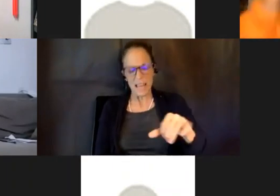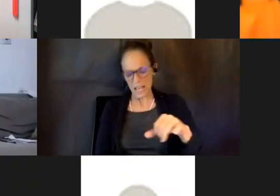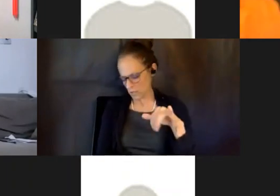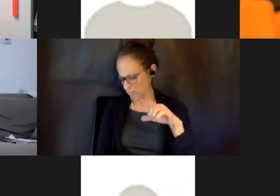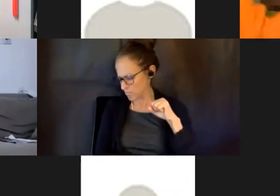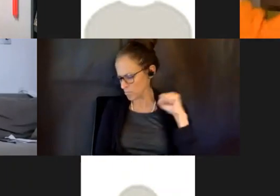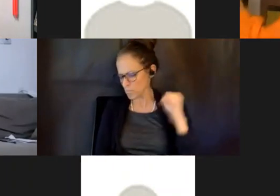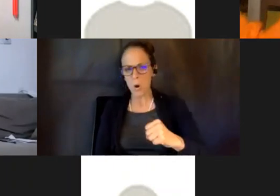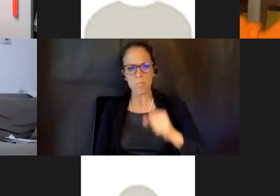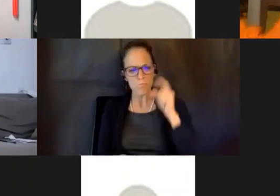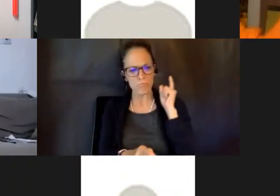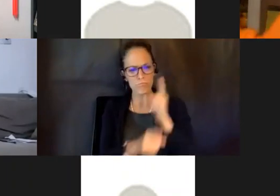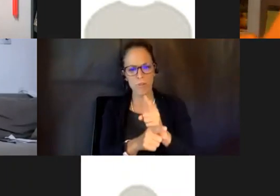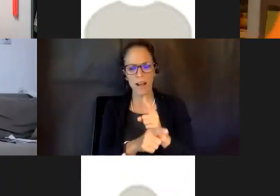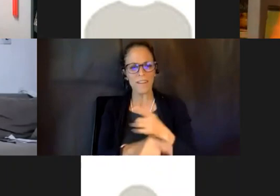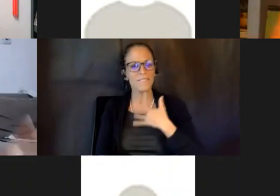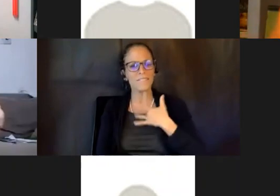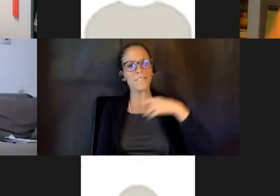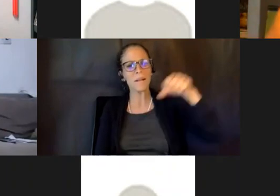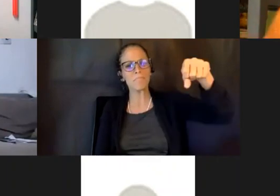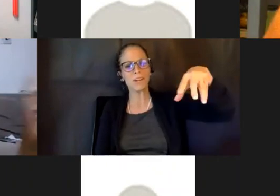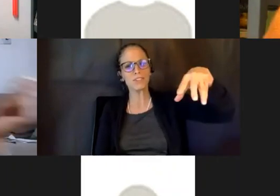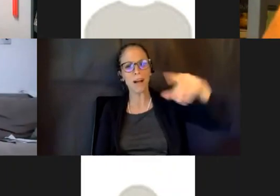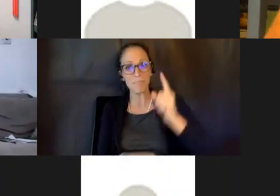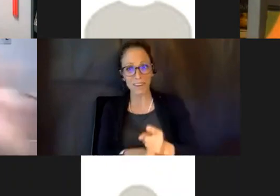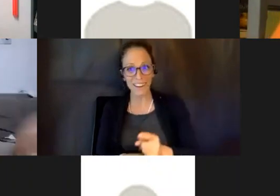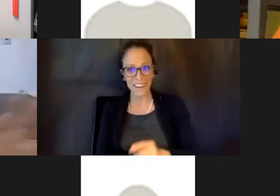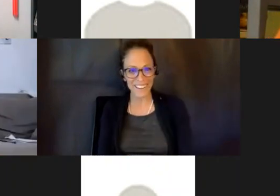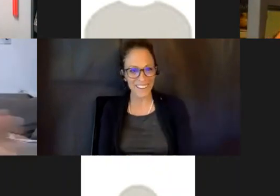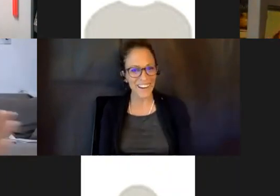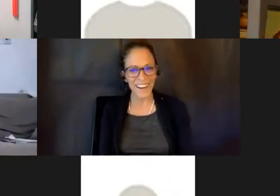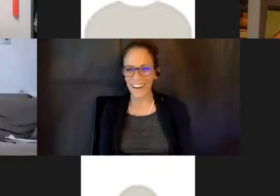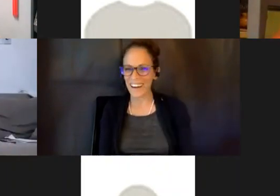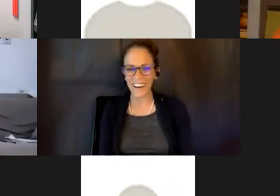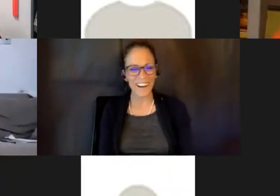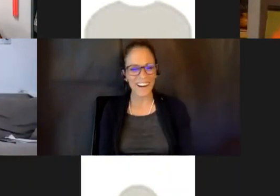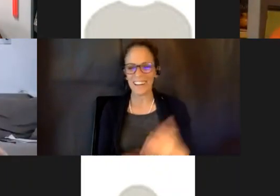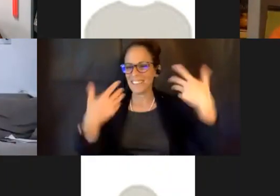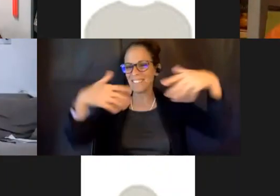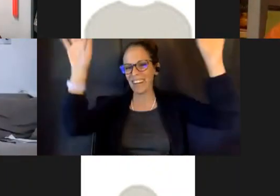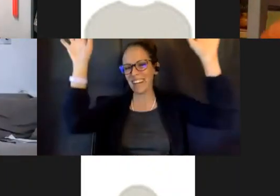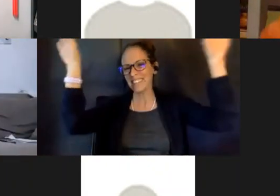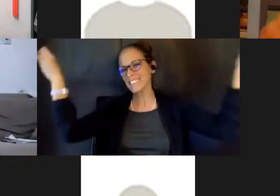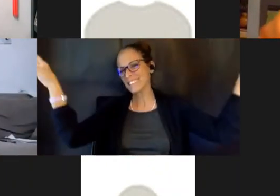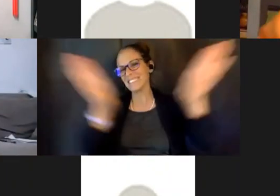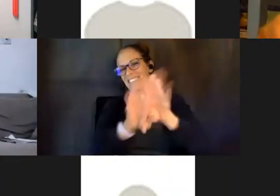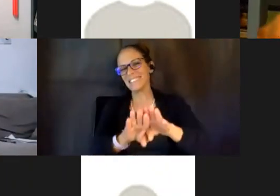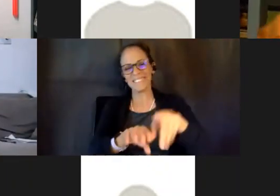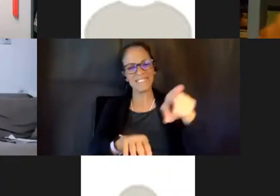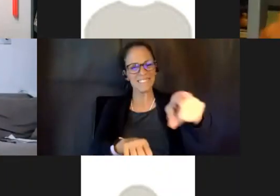Mic drop. Yeah. Honestly, done. It's a wrap. Everyone go home. Take it easy. You're already at home.